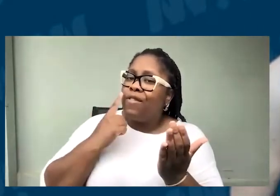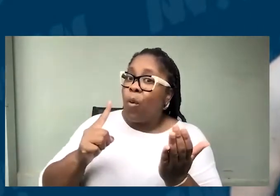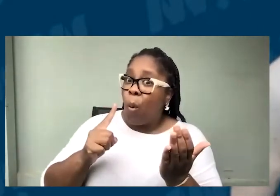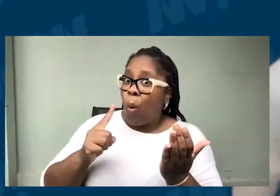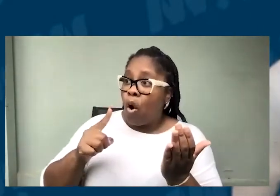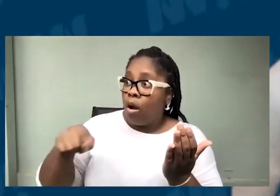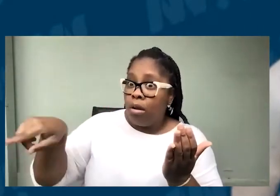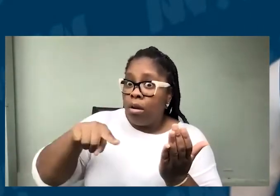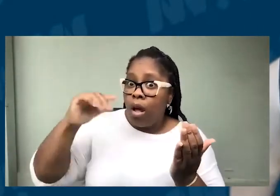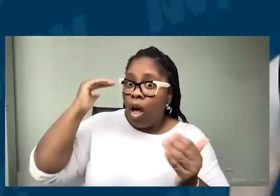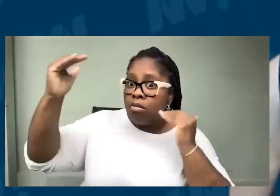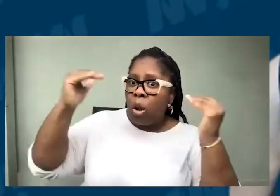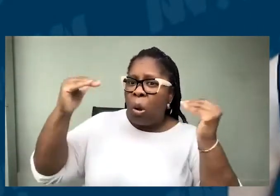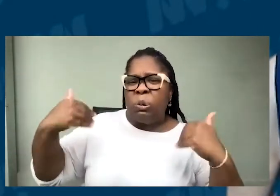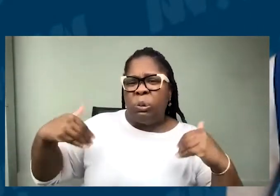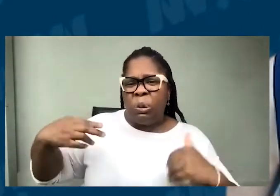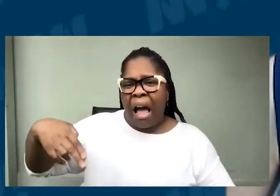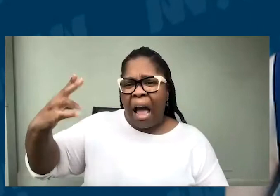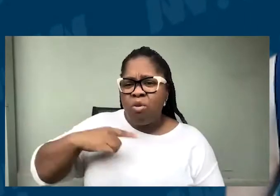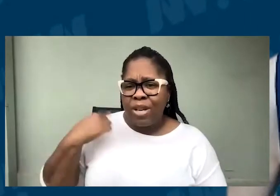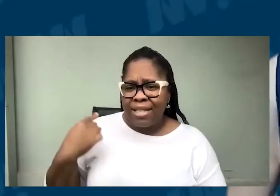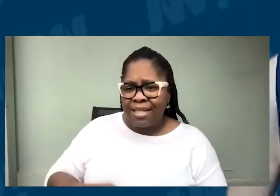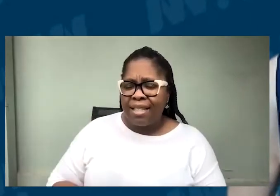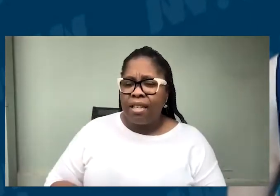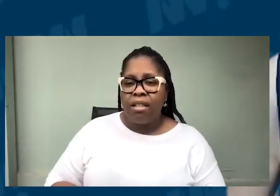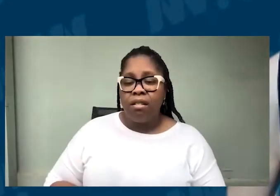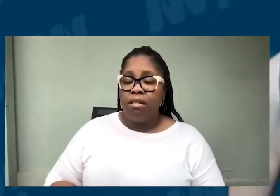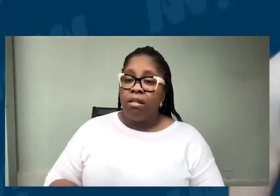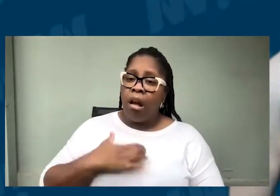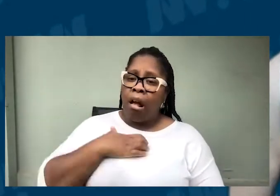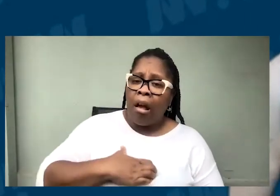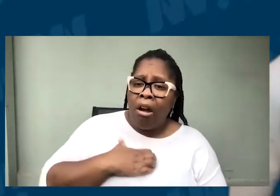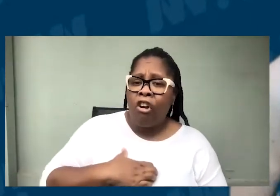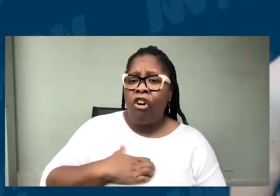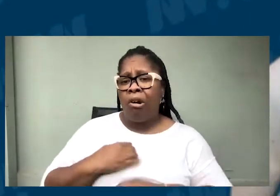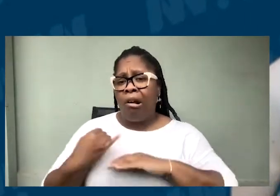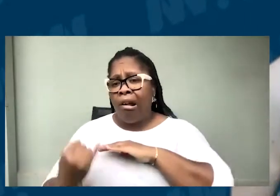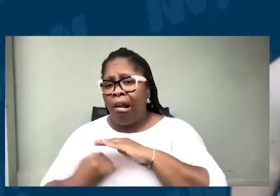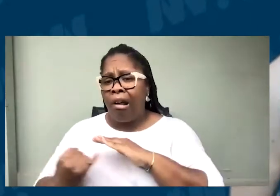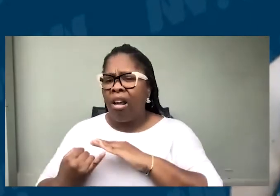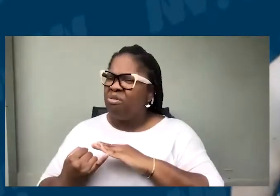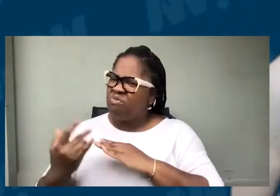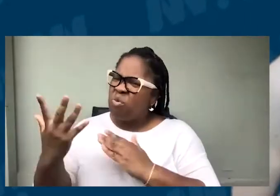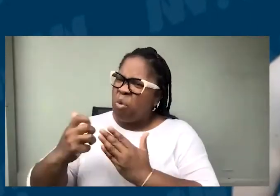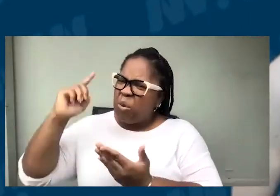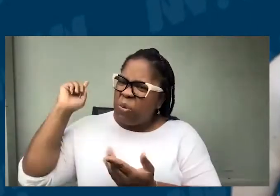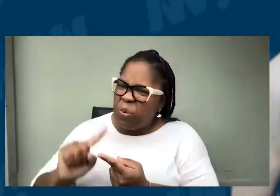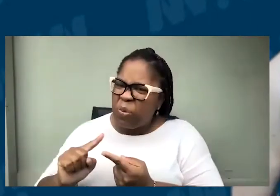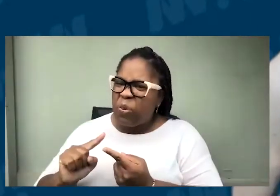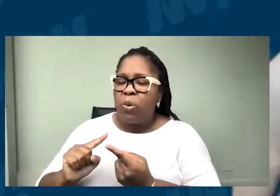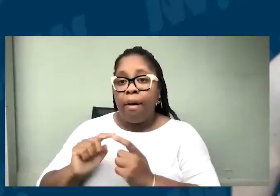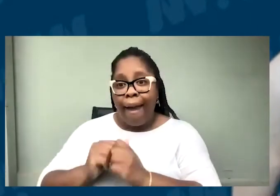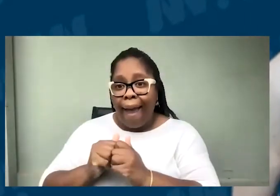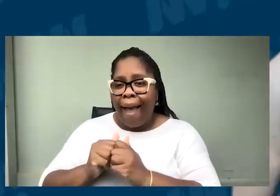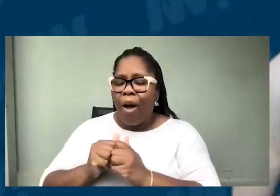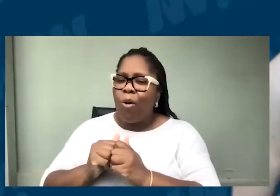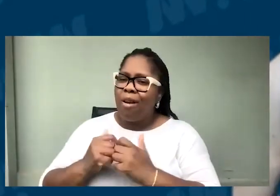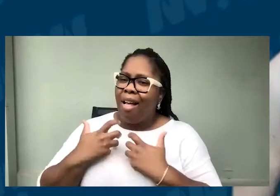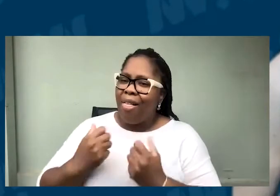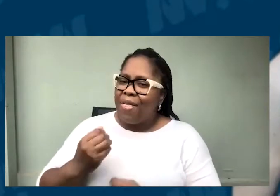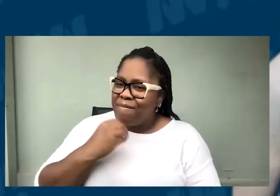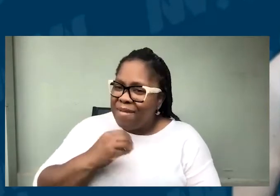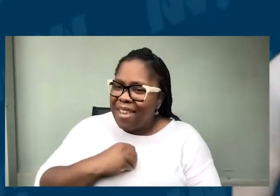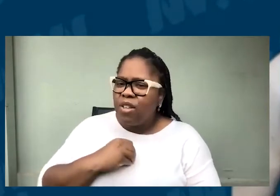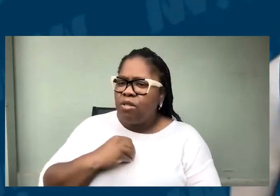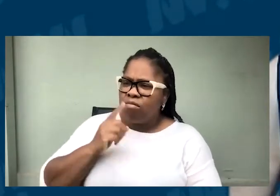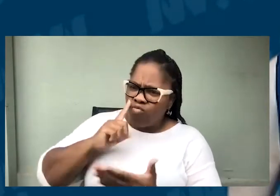county. We're committed to erasing hunger and isolation through nutritious meals, safety checks, friendly connections,